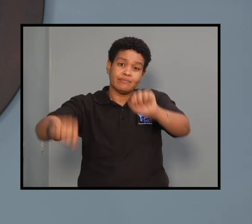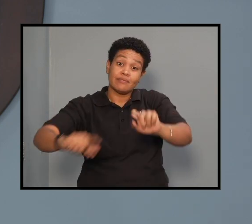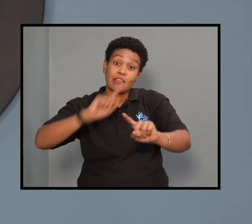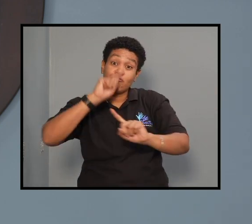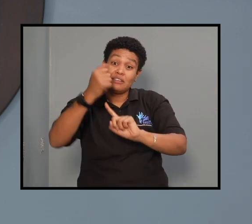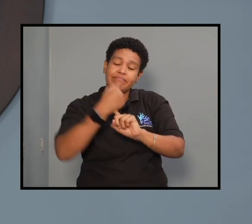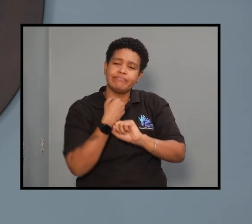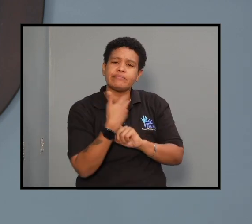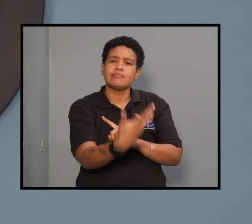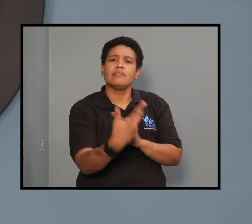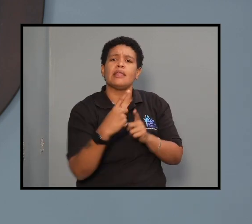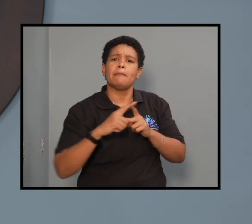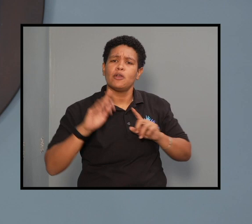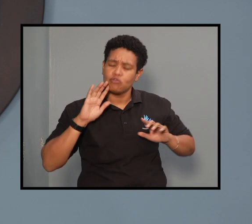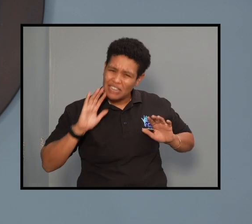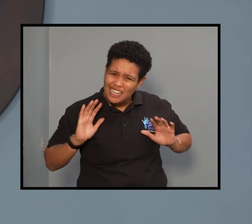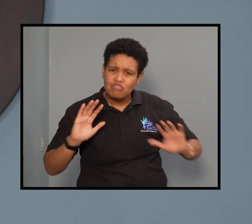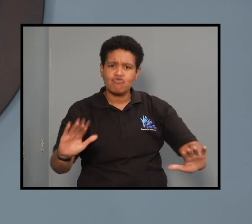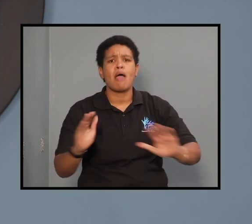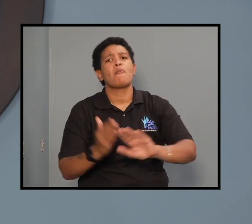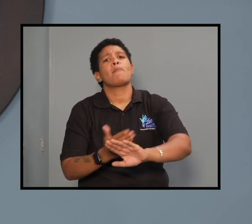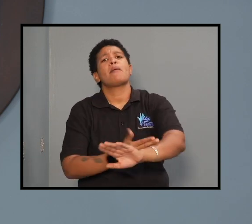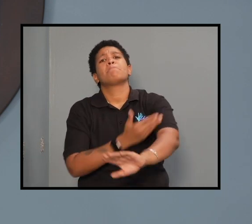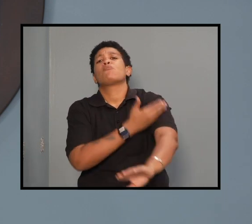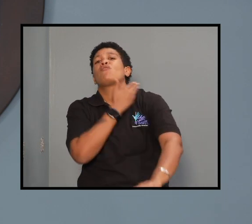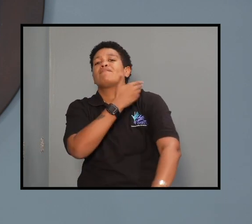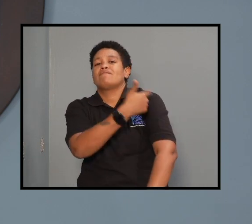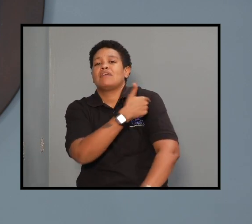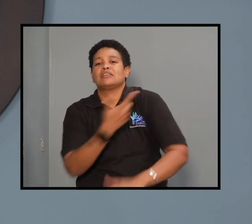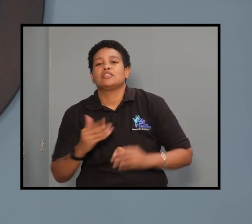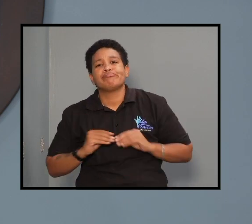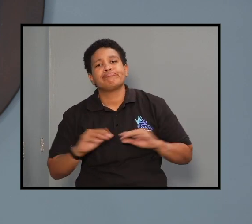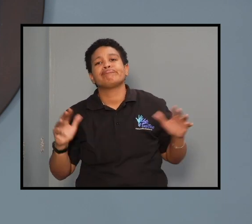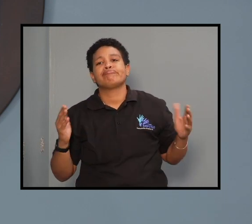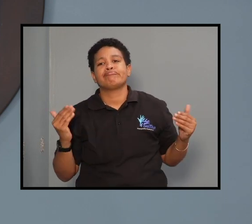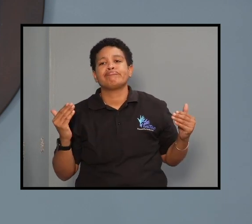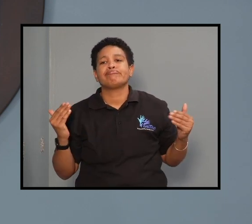expanding and ramping up the vaccination